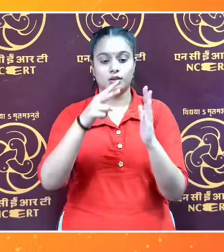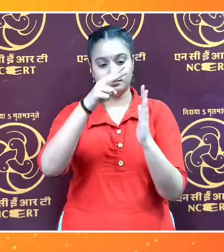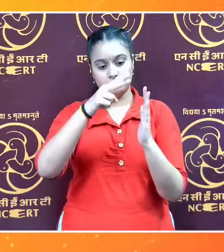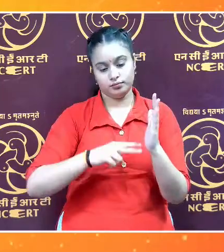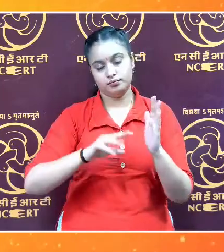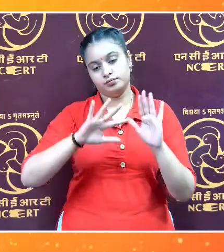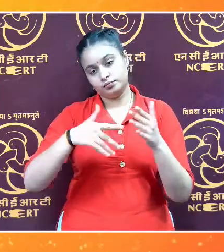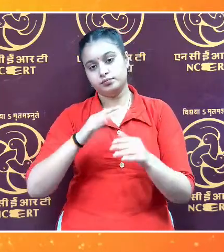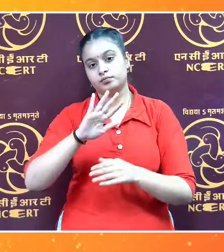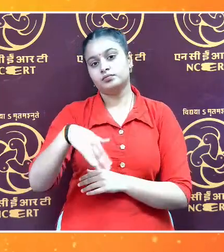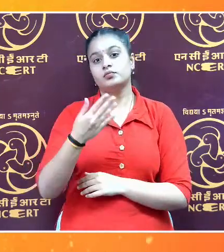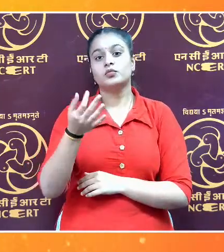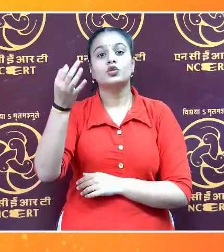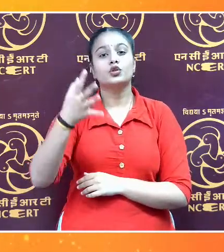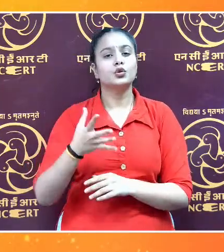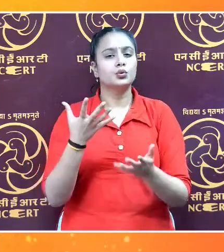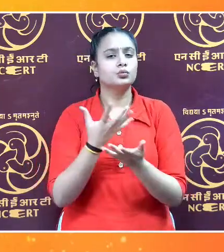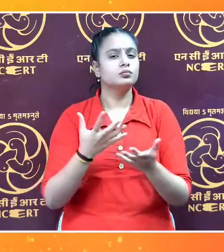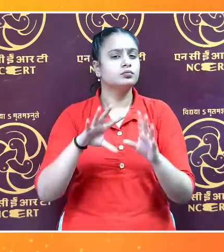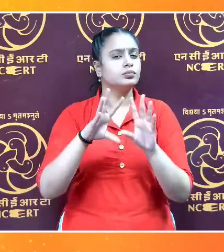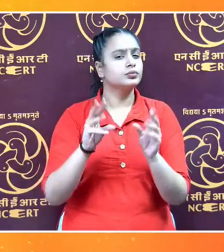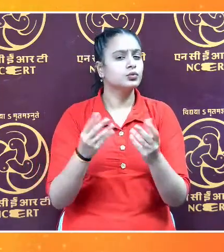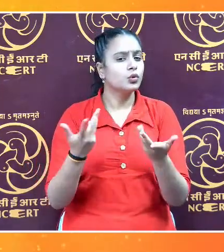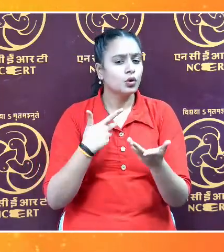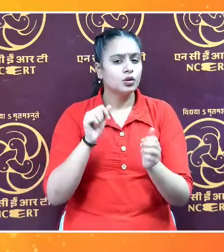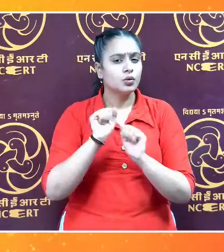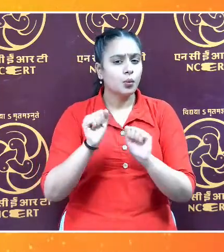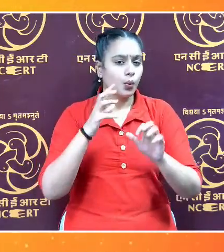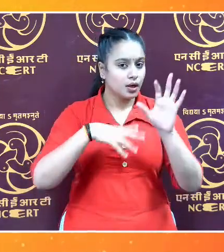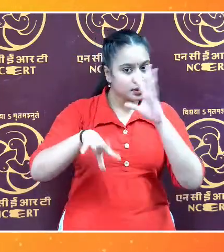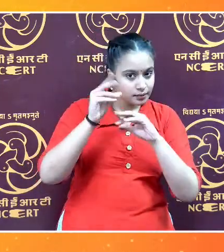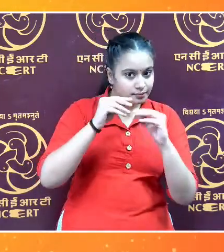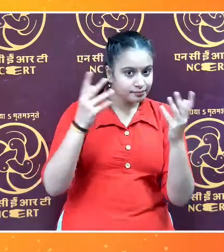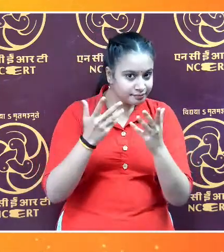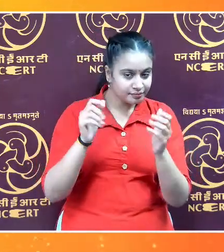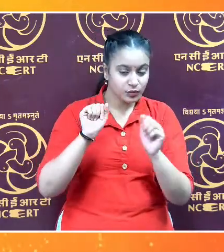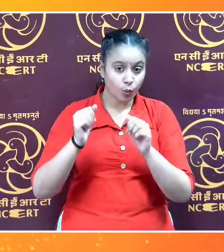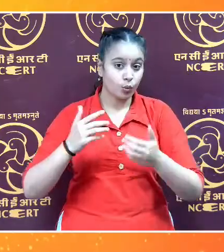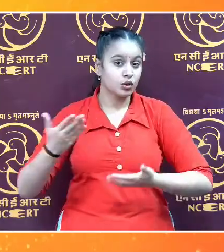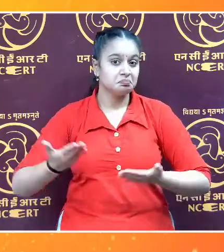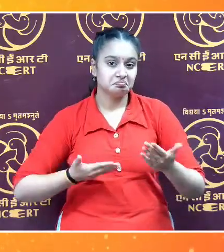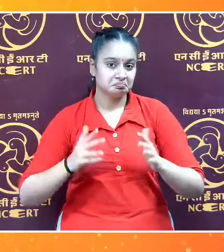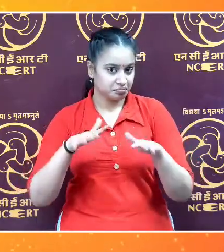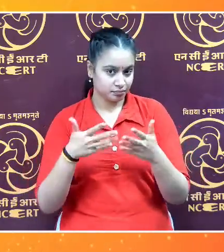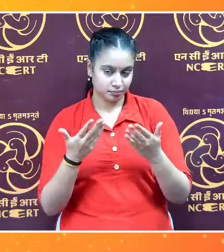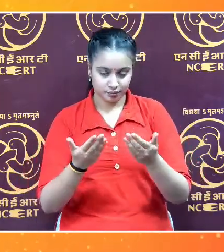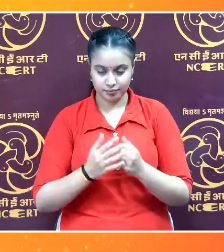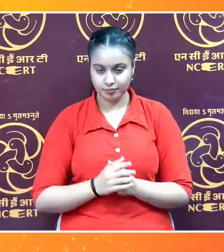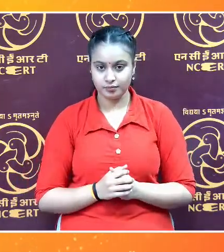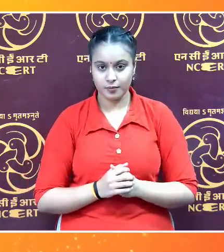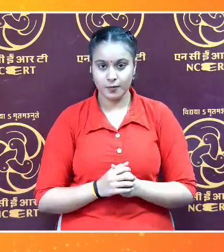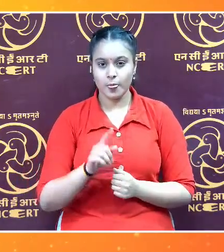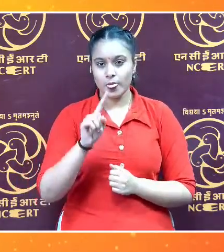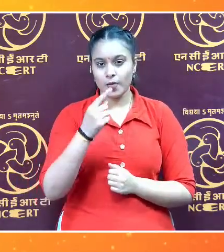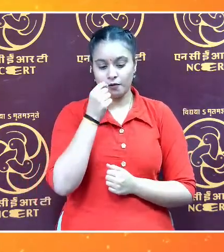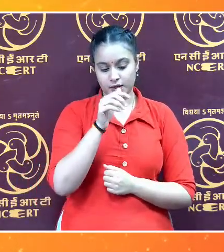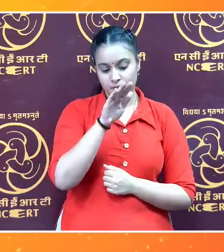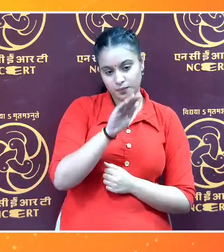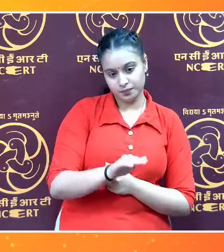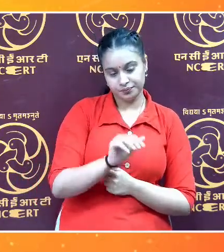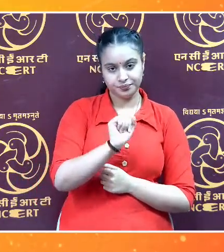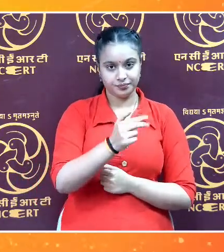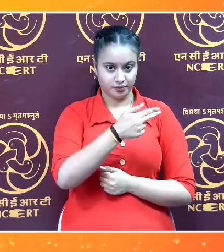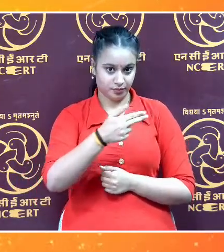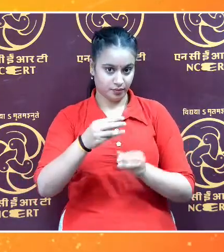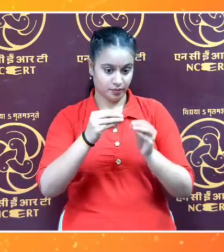see what's new for you and what's new you will learn about their nature. Absolutely. Right? So, there was a boy called Badal.